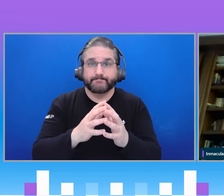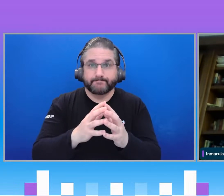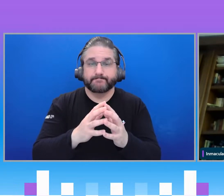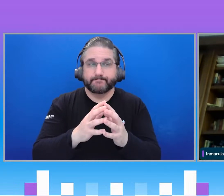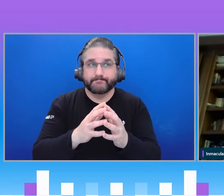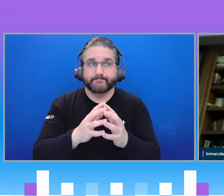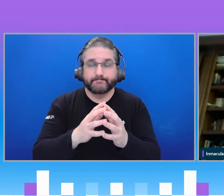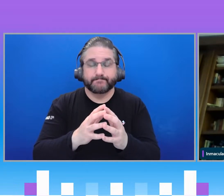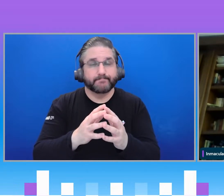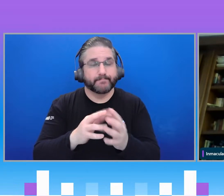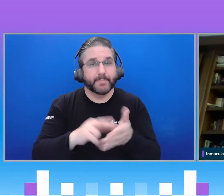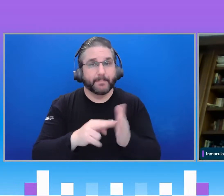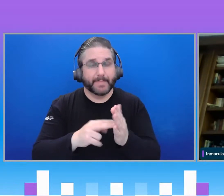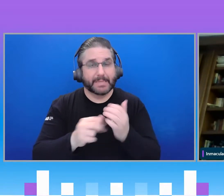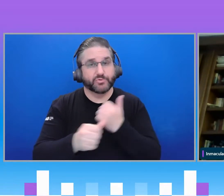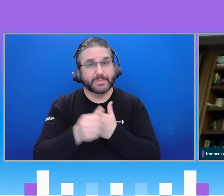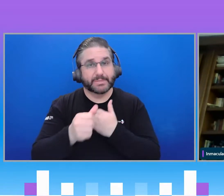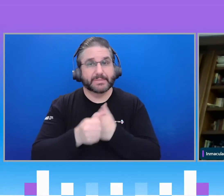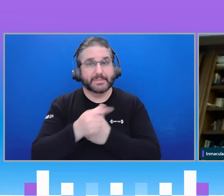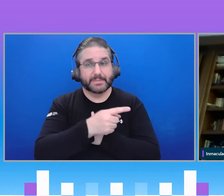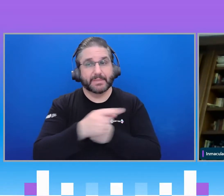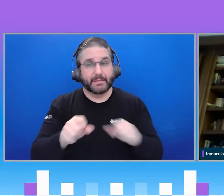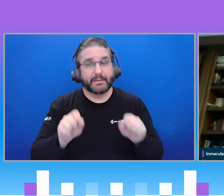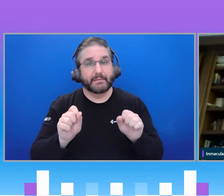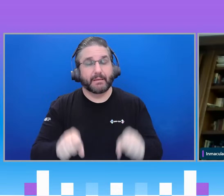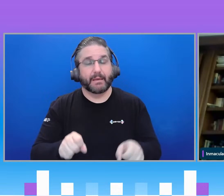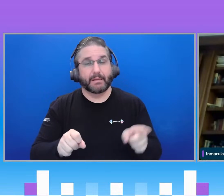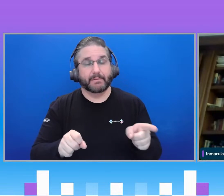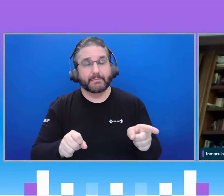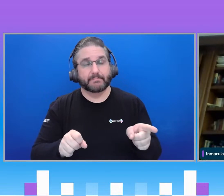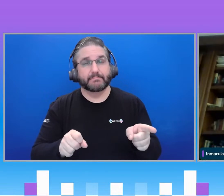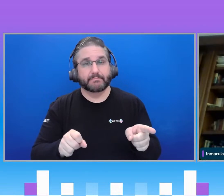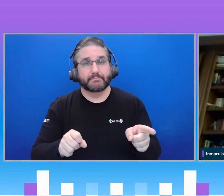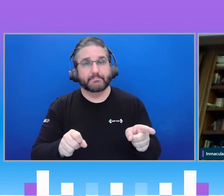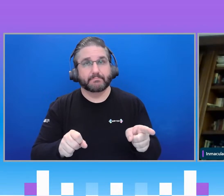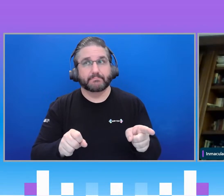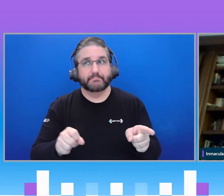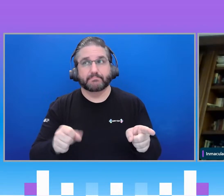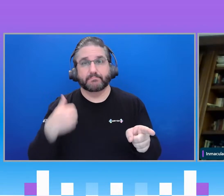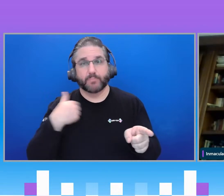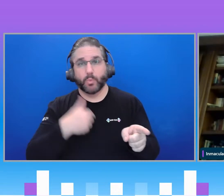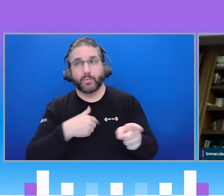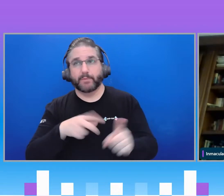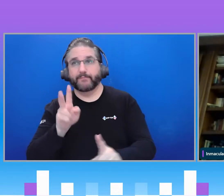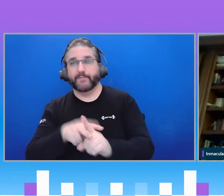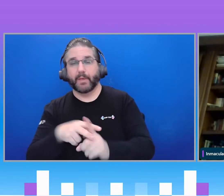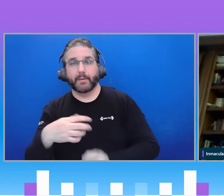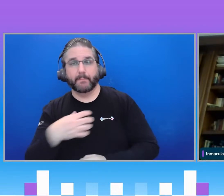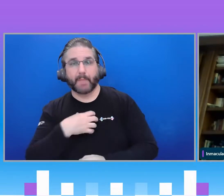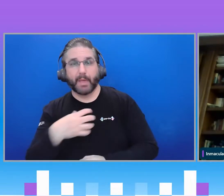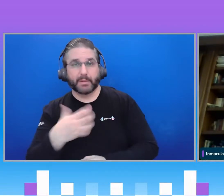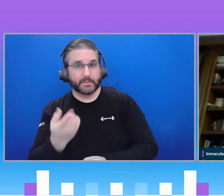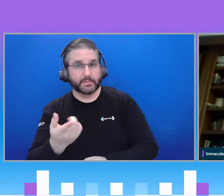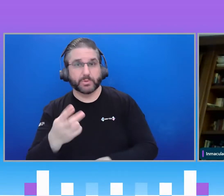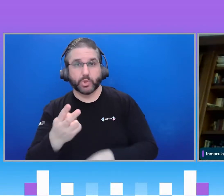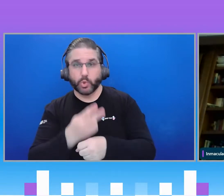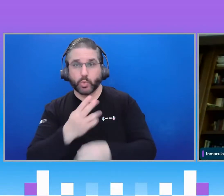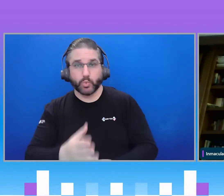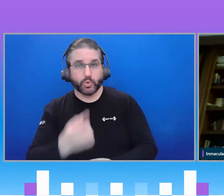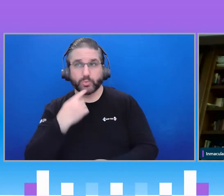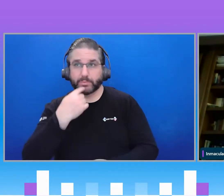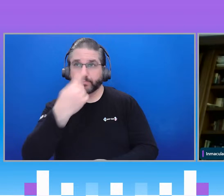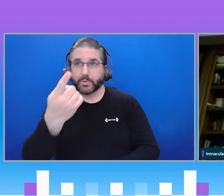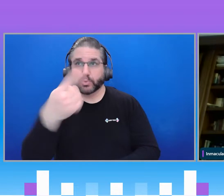risk that there are complaints from users, that the market surveillance authorities